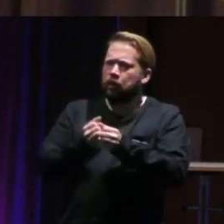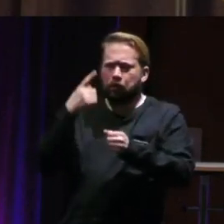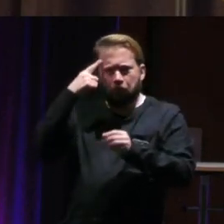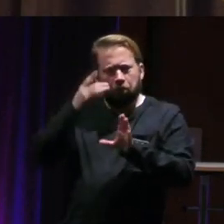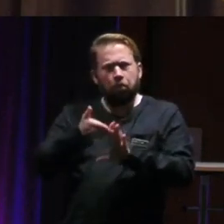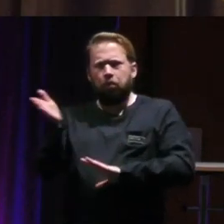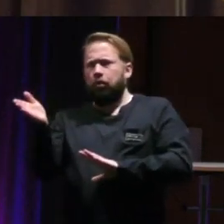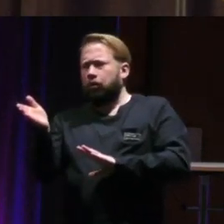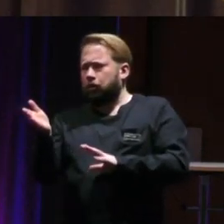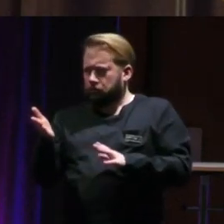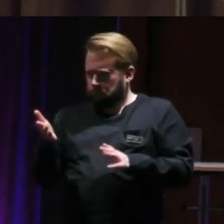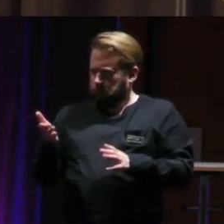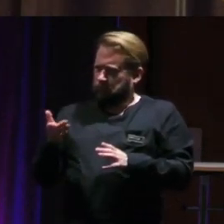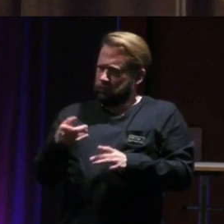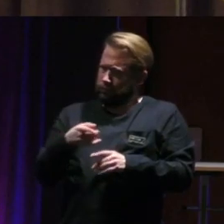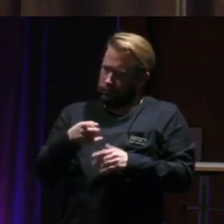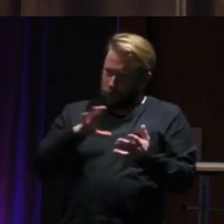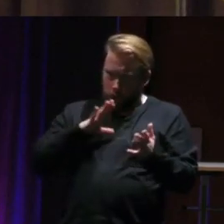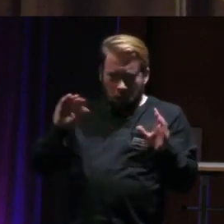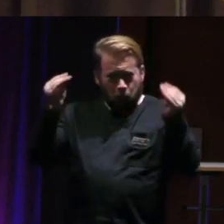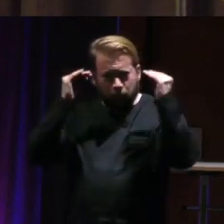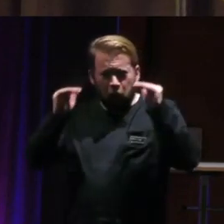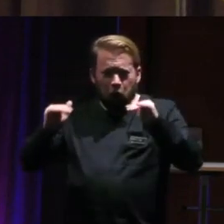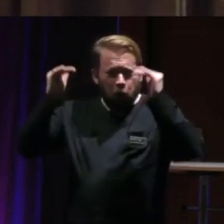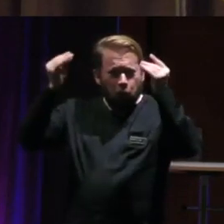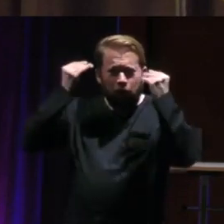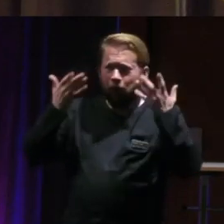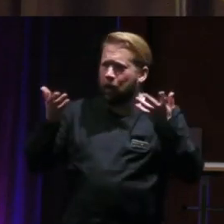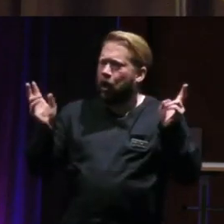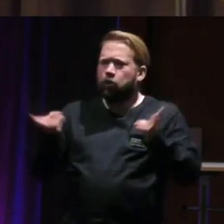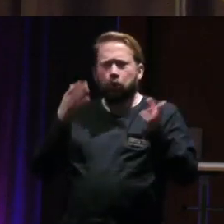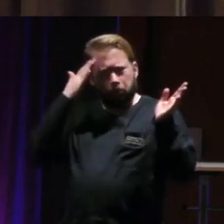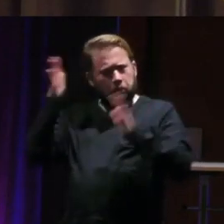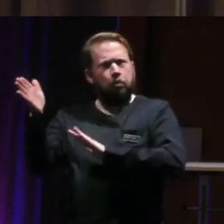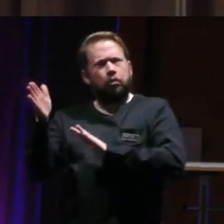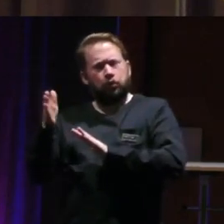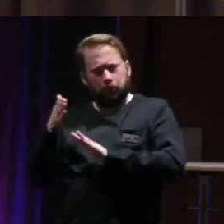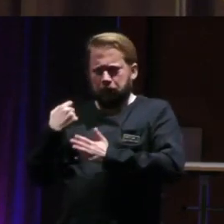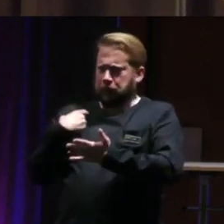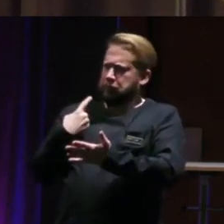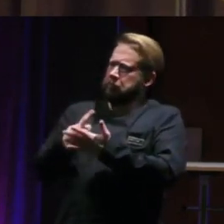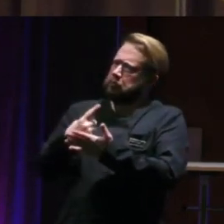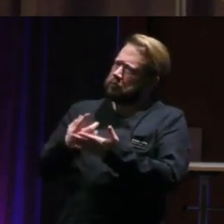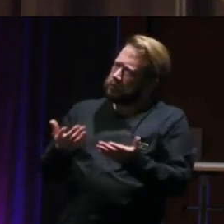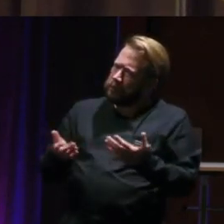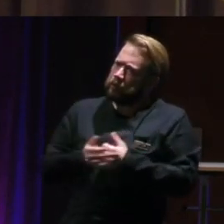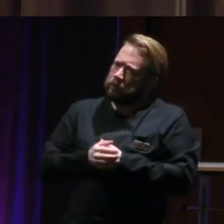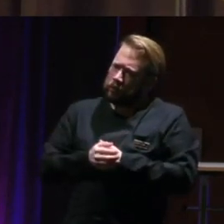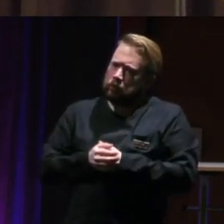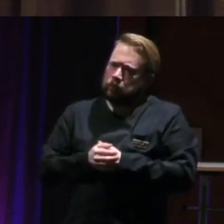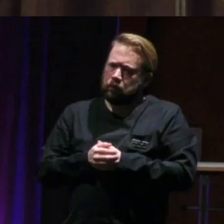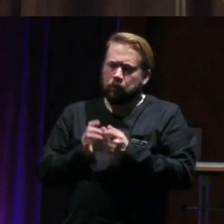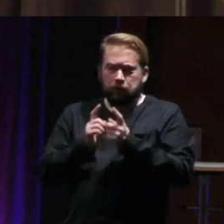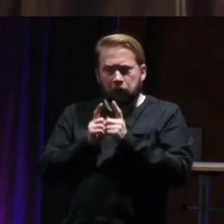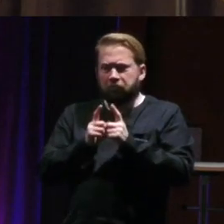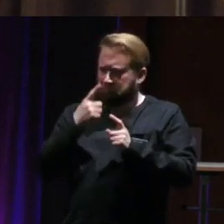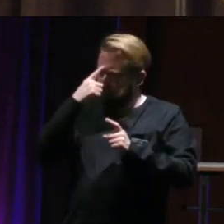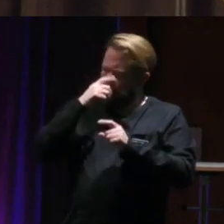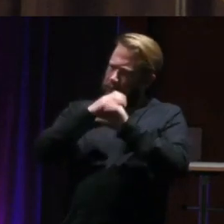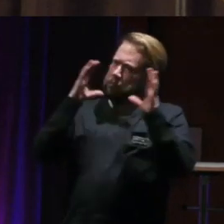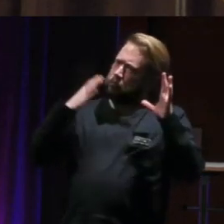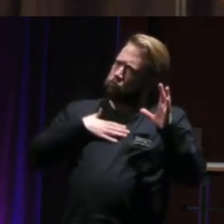quite educated intellectuals start thinking that it's a good thing that Russia is getting more and more important